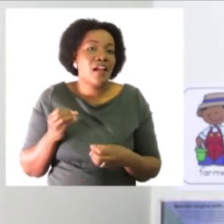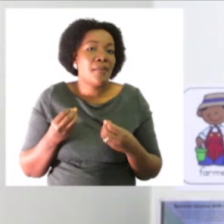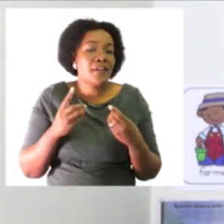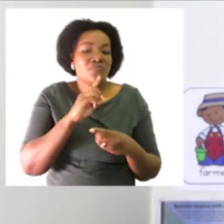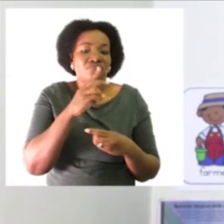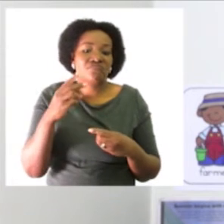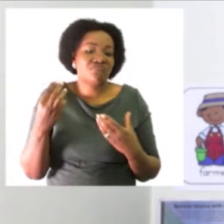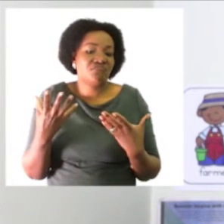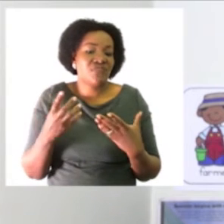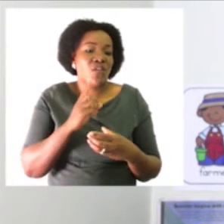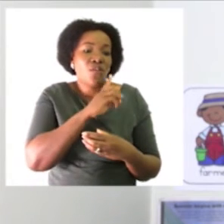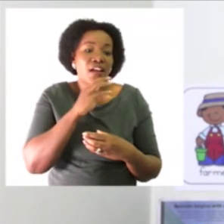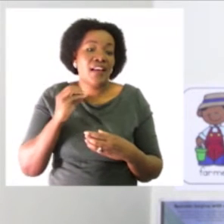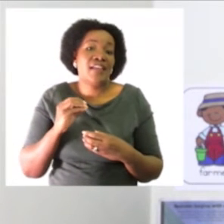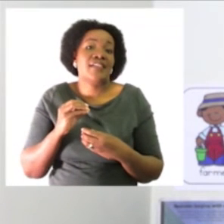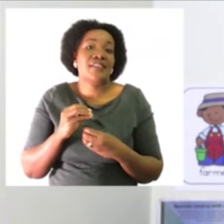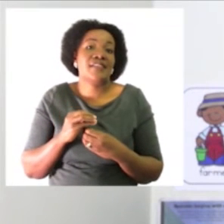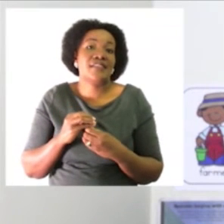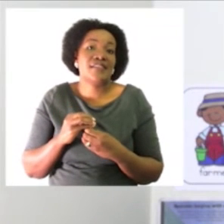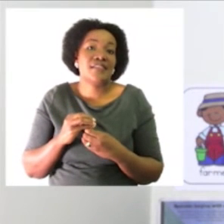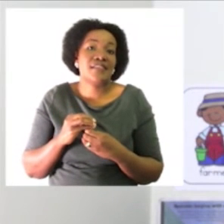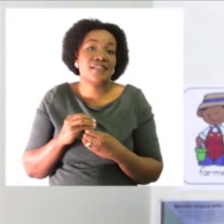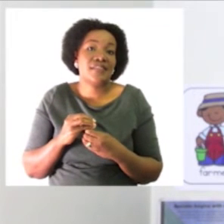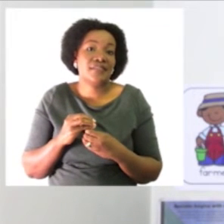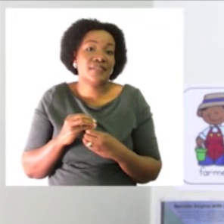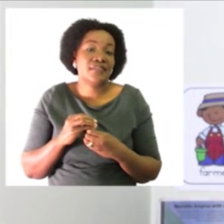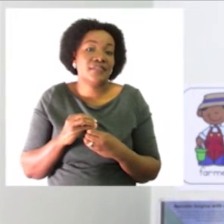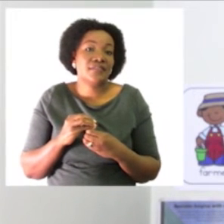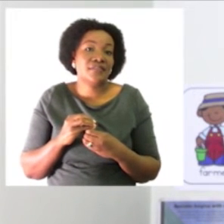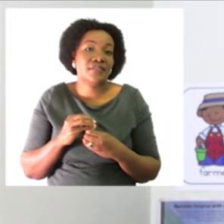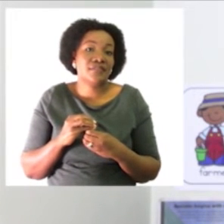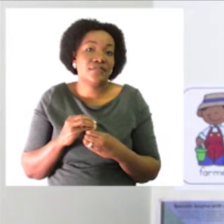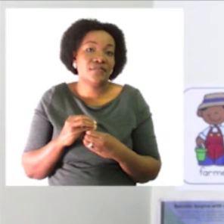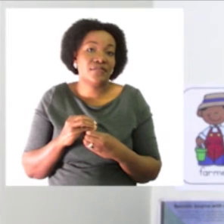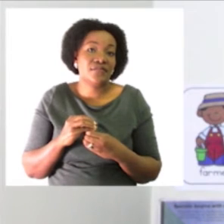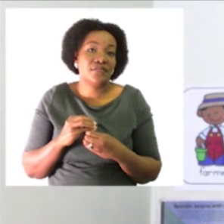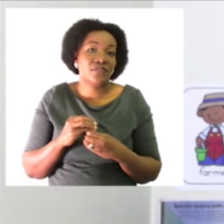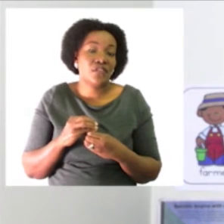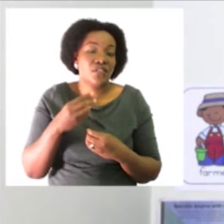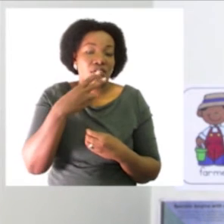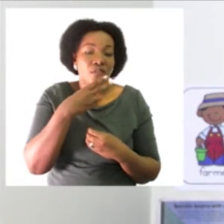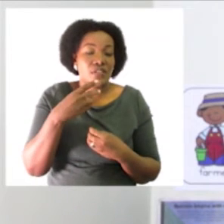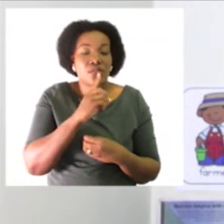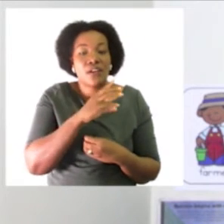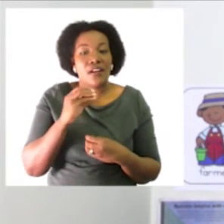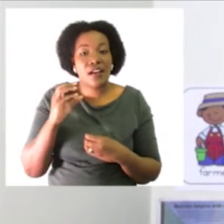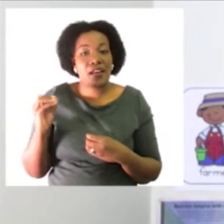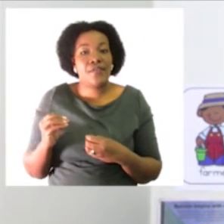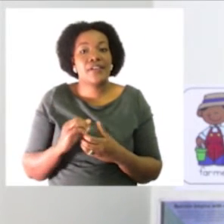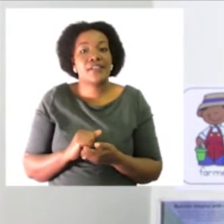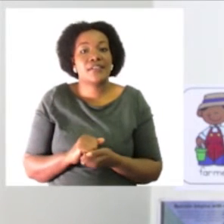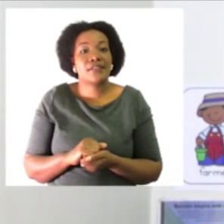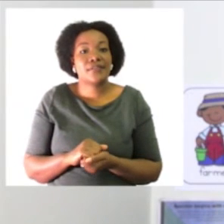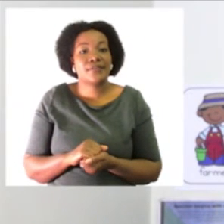it? 10 times. And you have counted in tens, so which means it equals to a